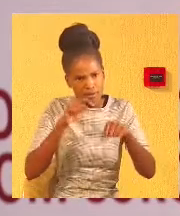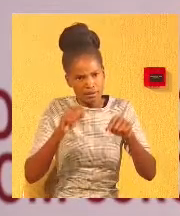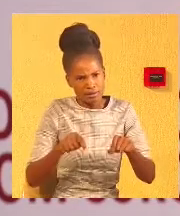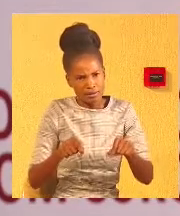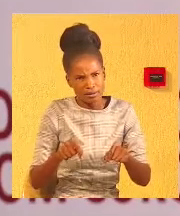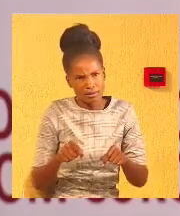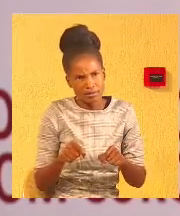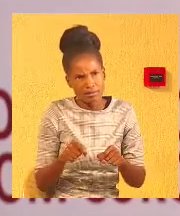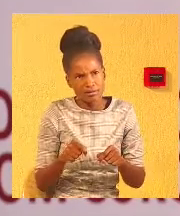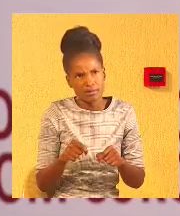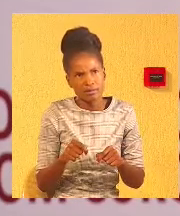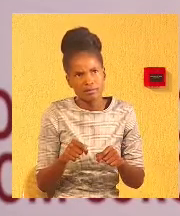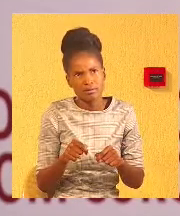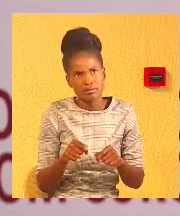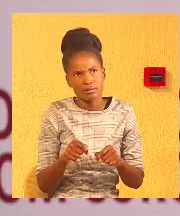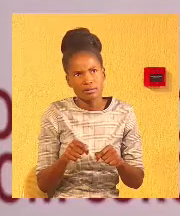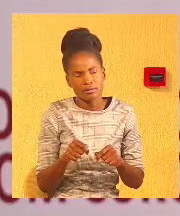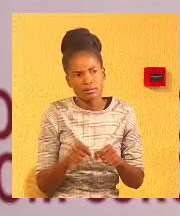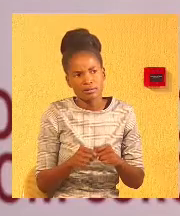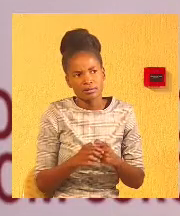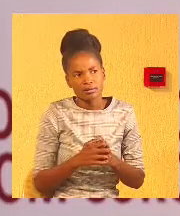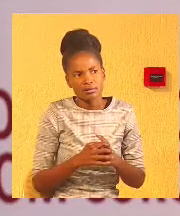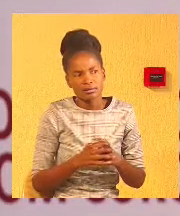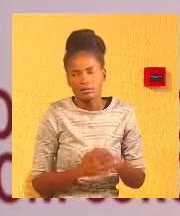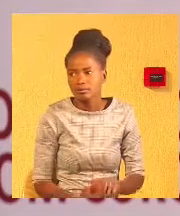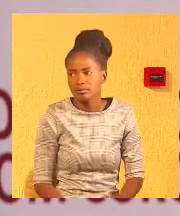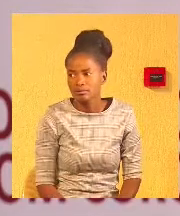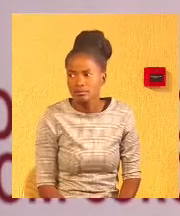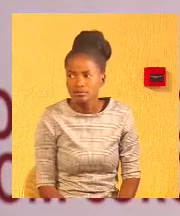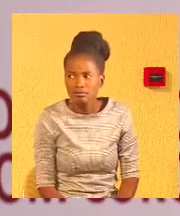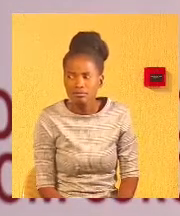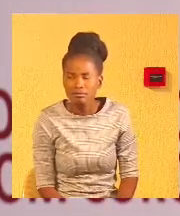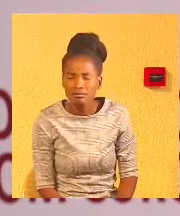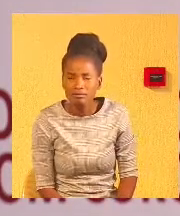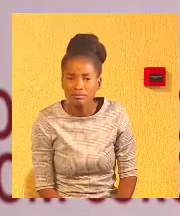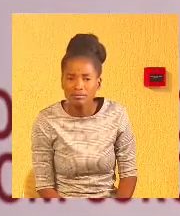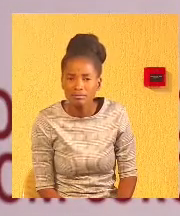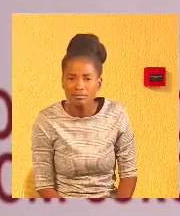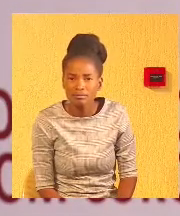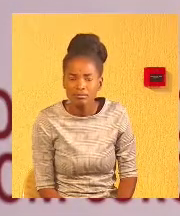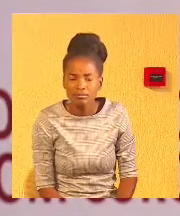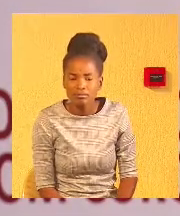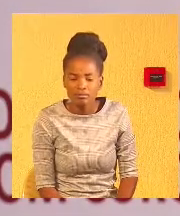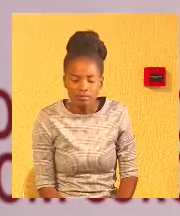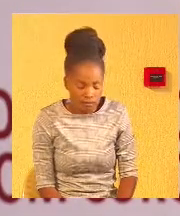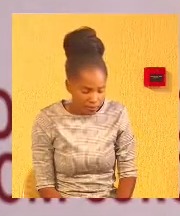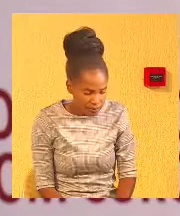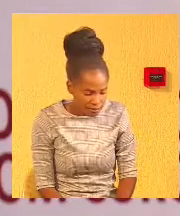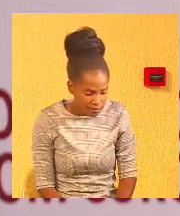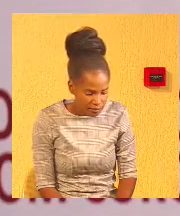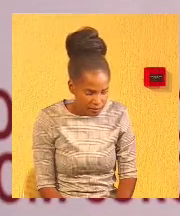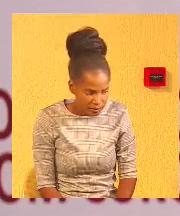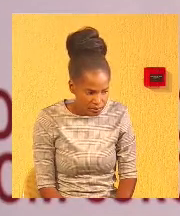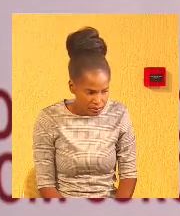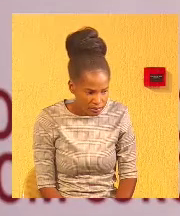like the production now, like from the field and all those things, people are maybe they are busy like harvesting now. How